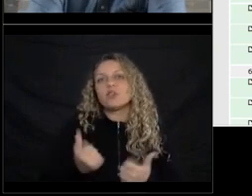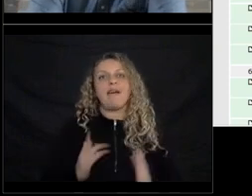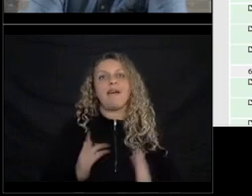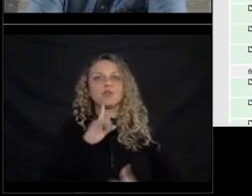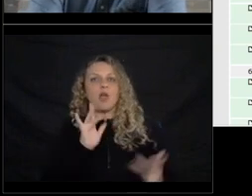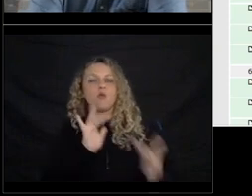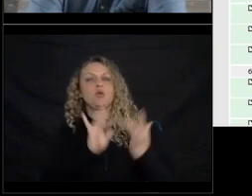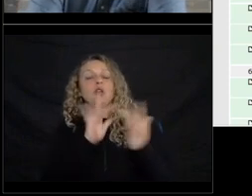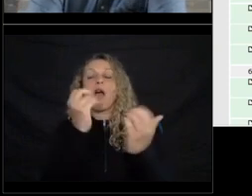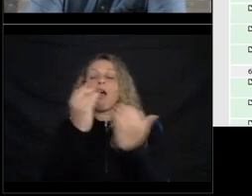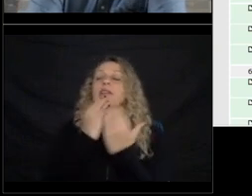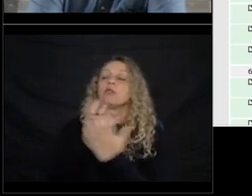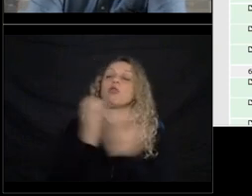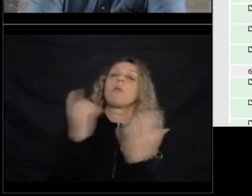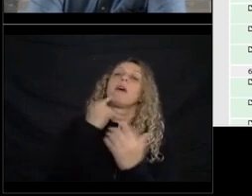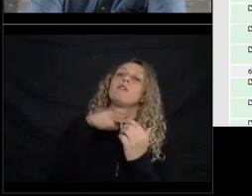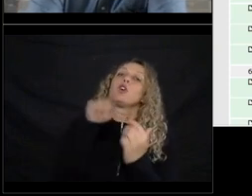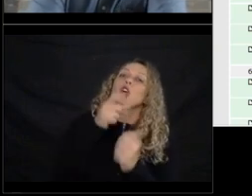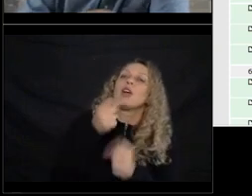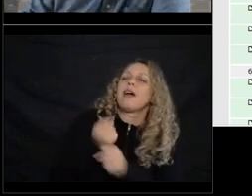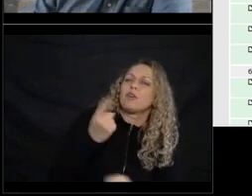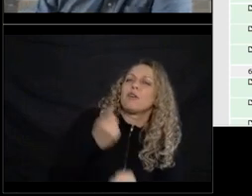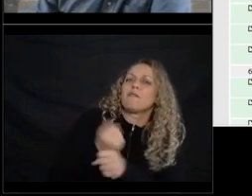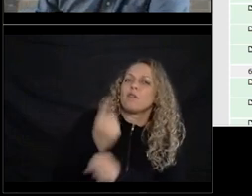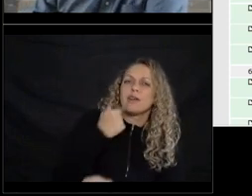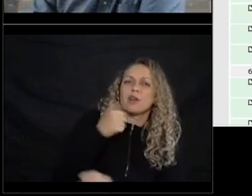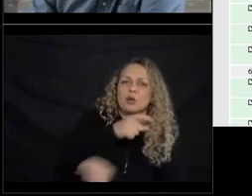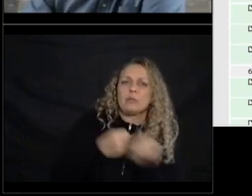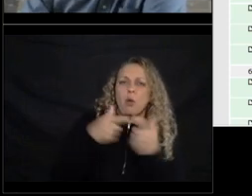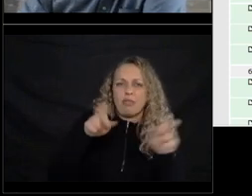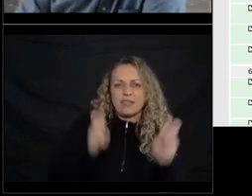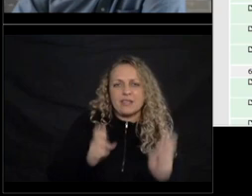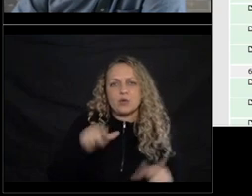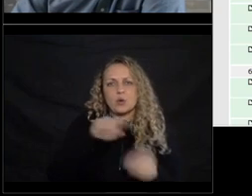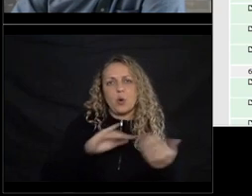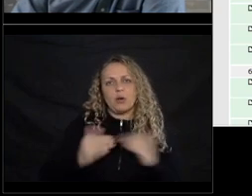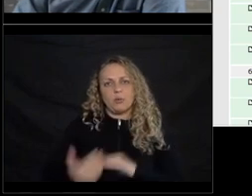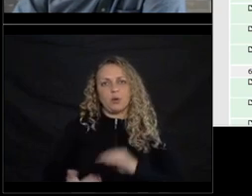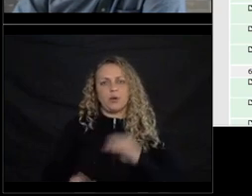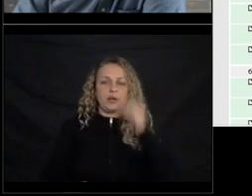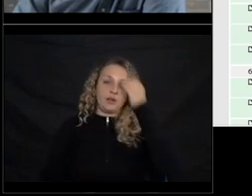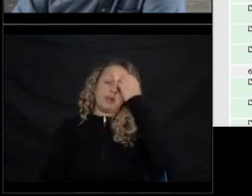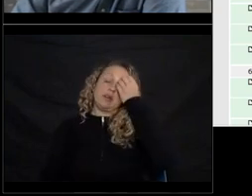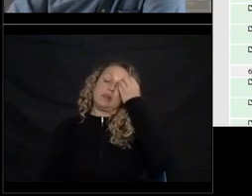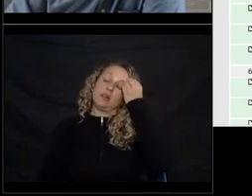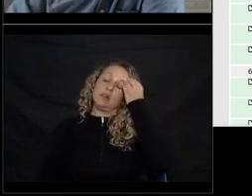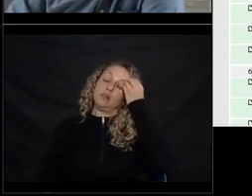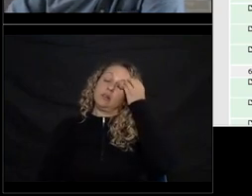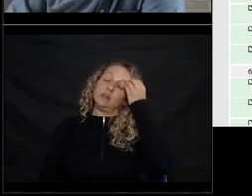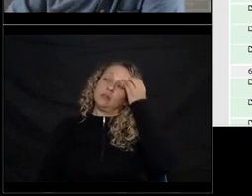And thank you so much year after year for your support of this issue in your community. Thank you so much.